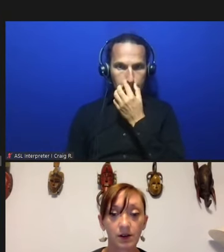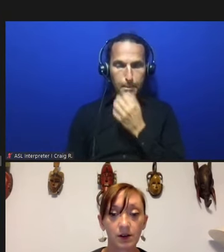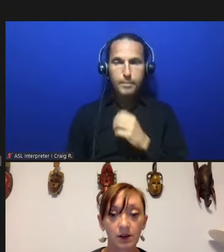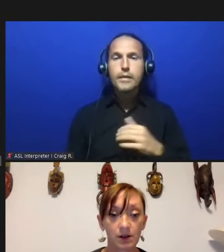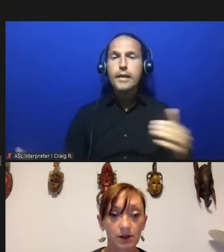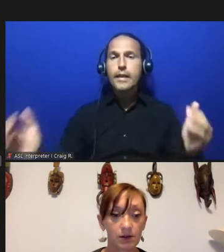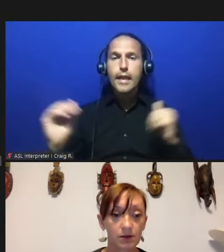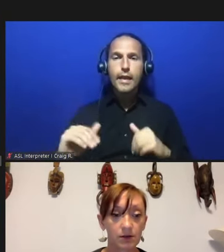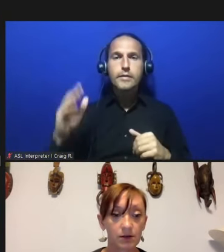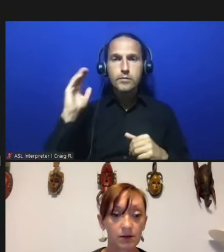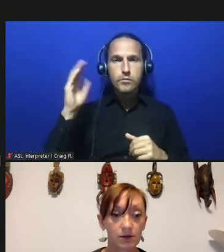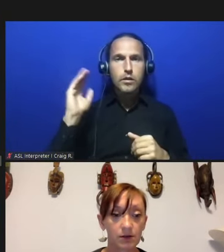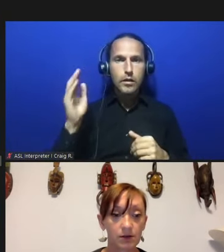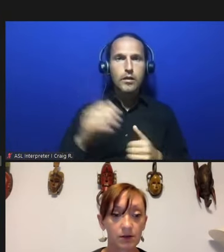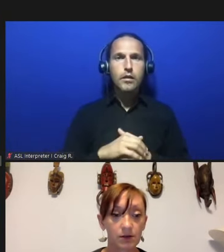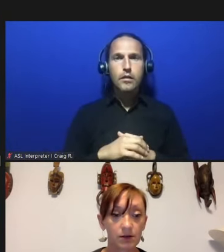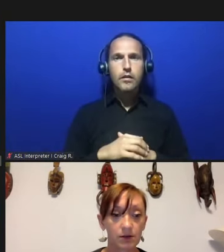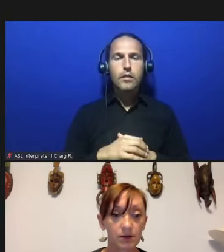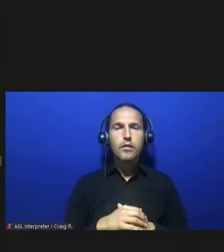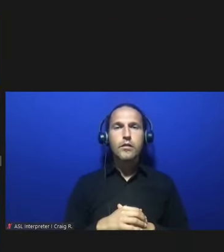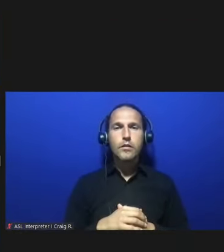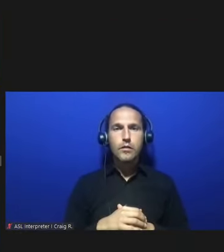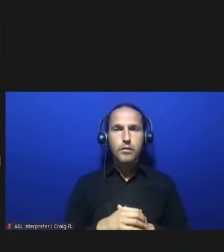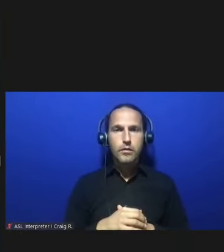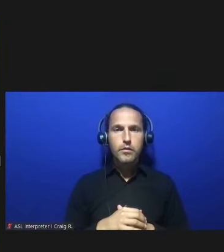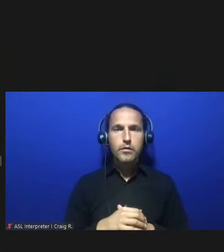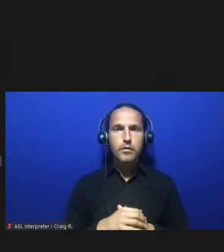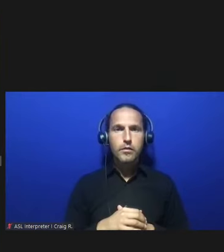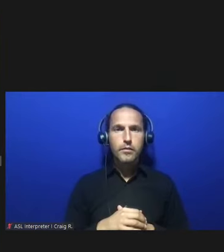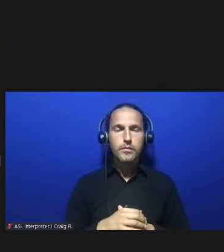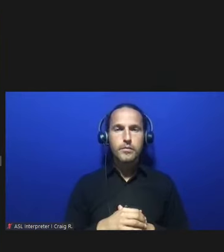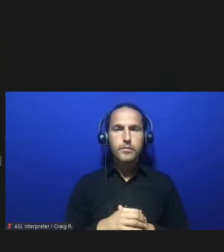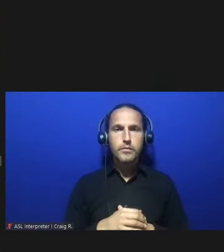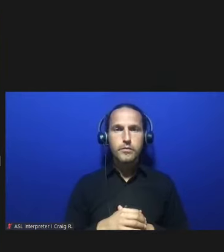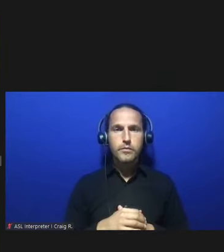Our next speaker is Yehuda Pollack, followed by Richard Kazami.